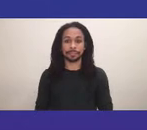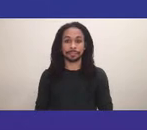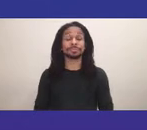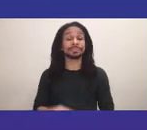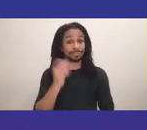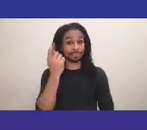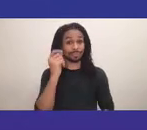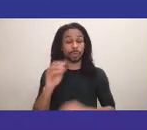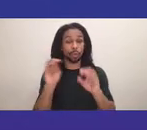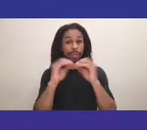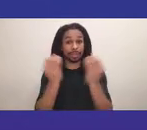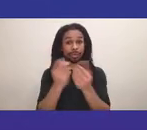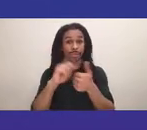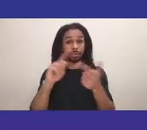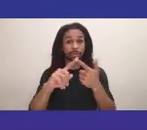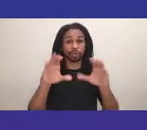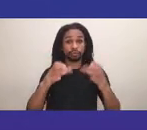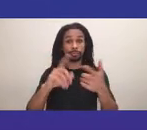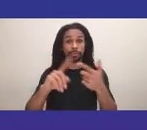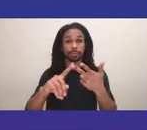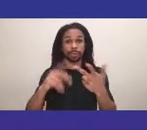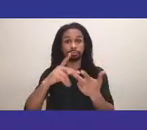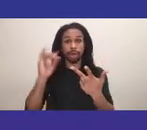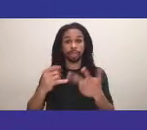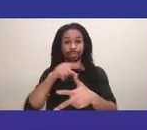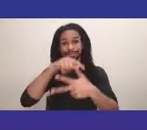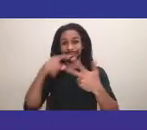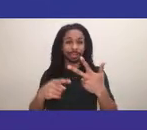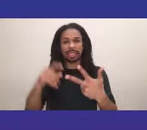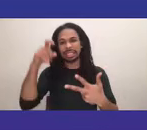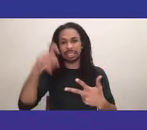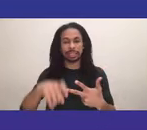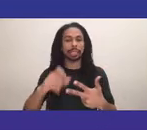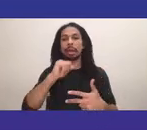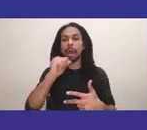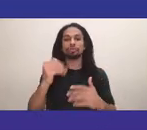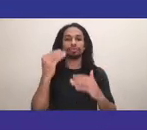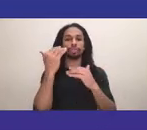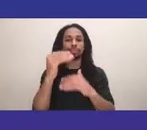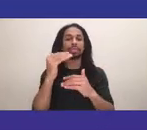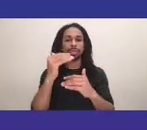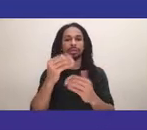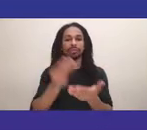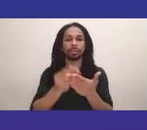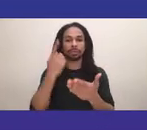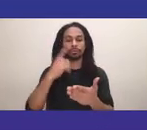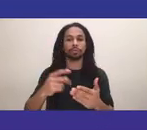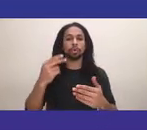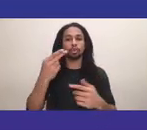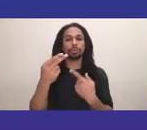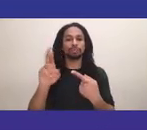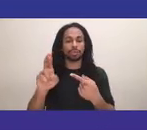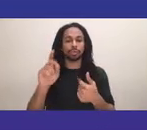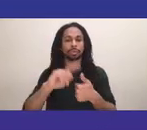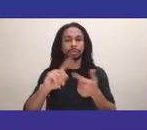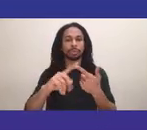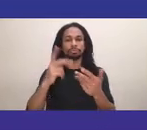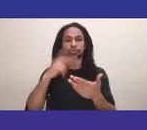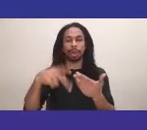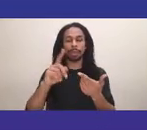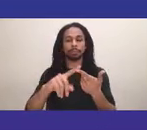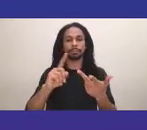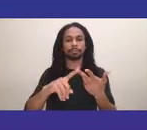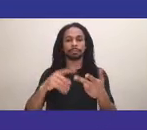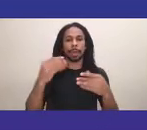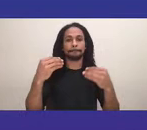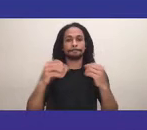Organizations, groups, and projects need unrestricted funds for human resources, for programming,